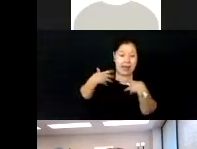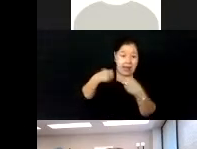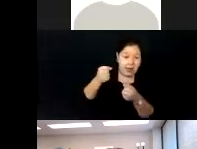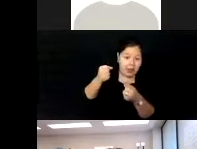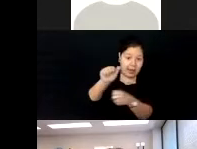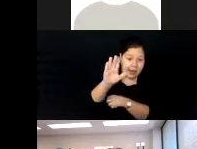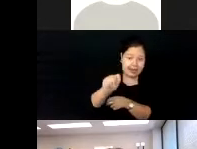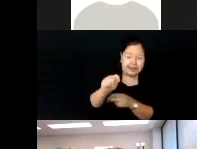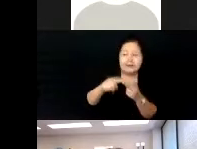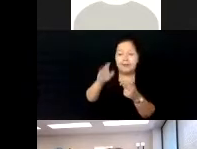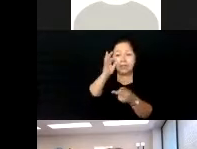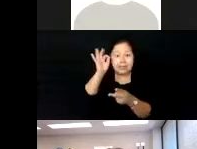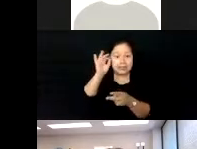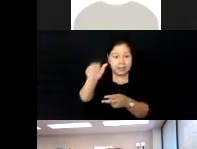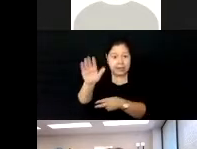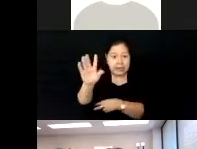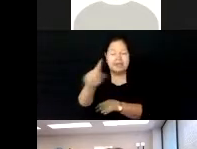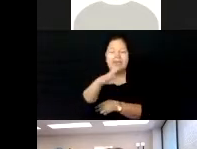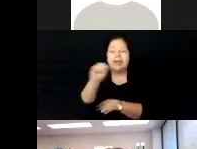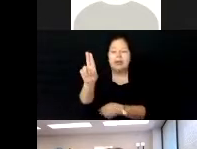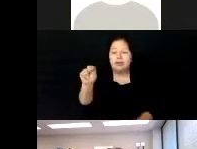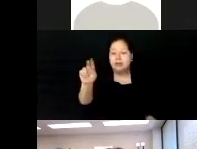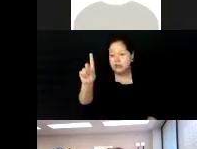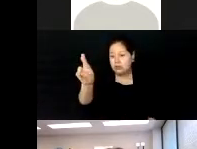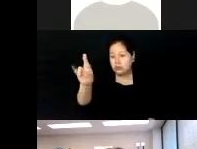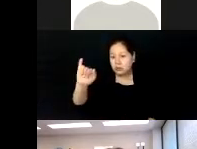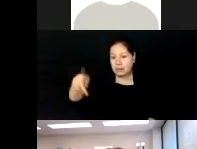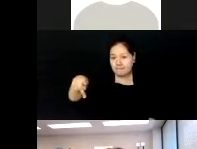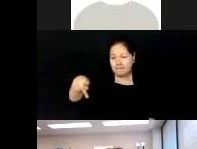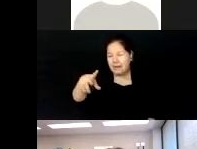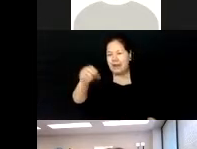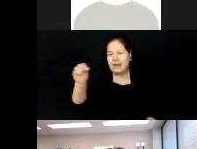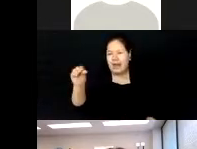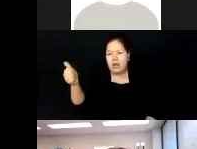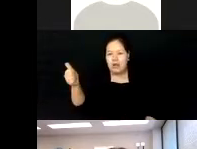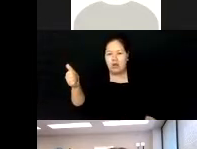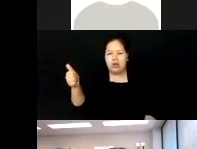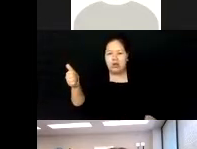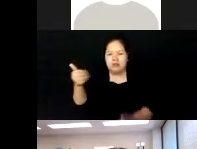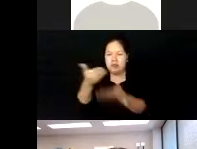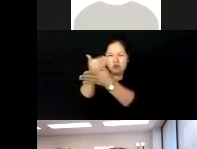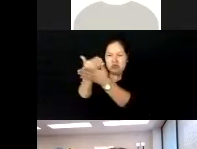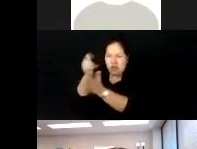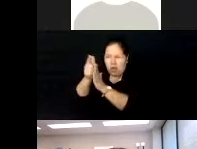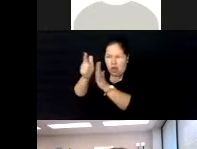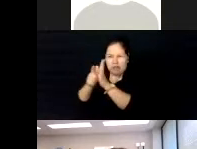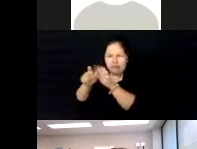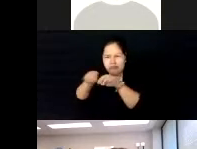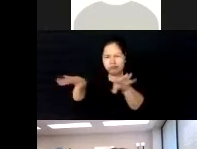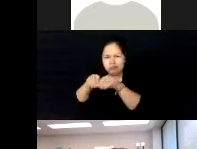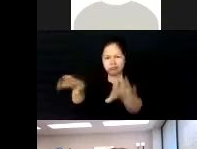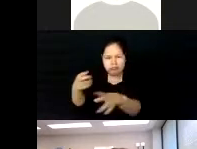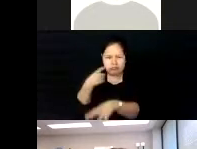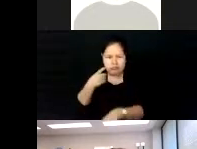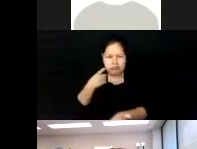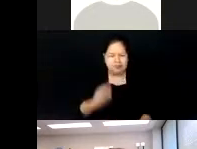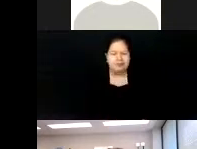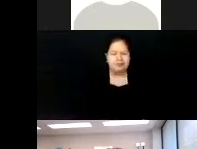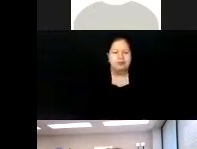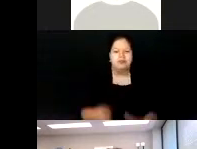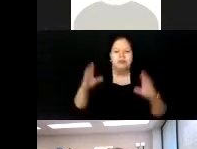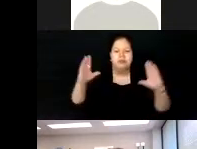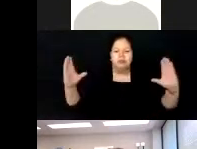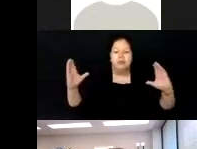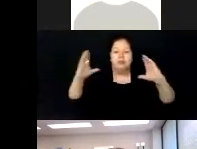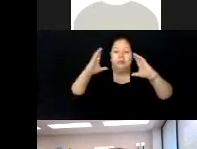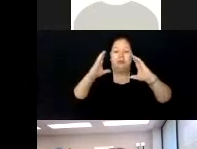UN Declaration on the Rights of Indigenous Peoples, and other new pieces of law. We also have systemic